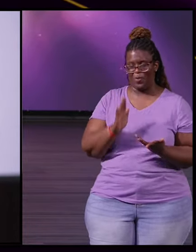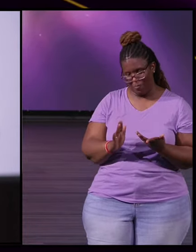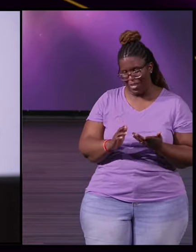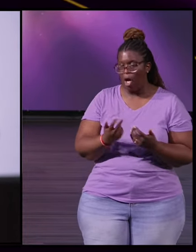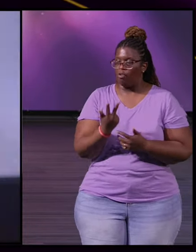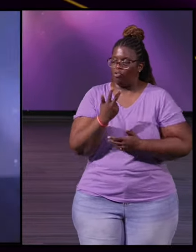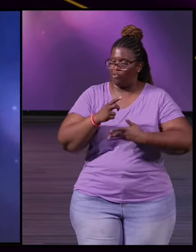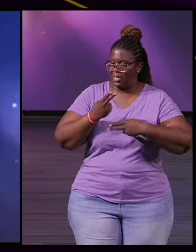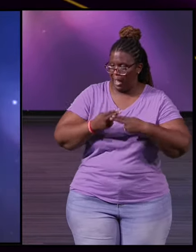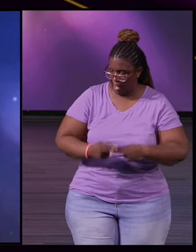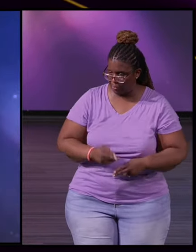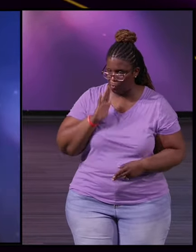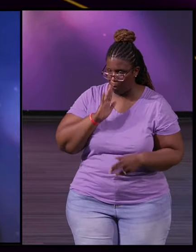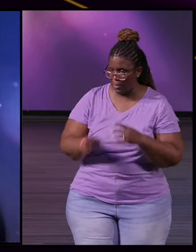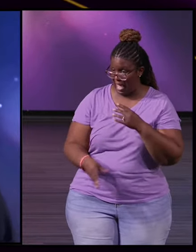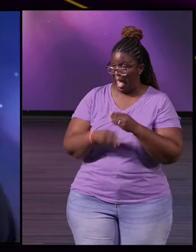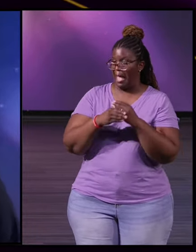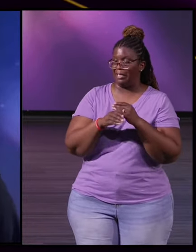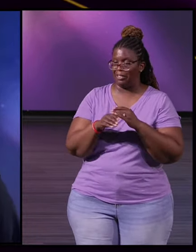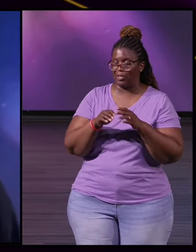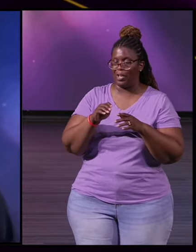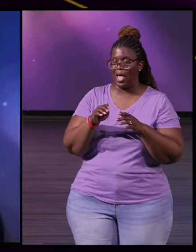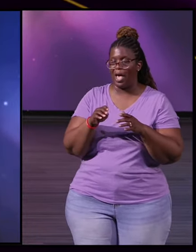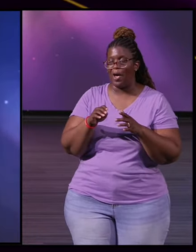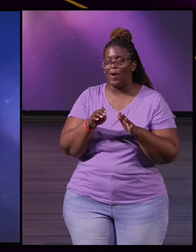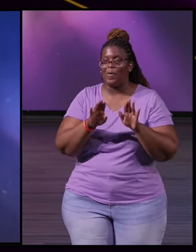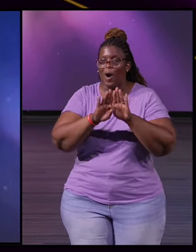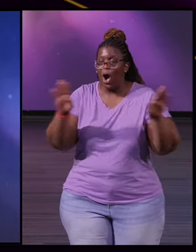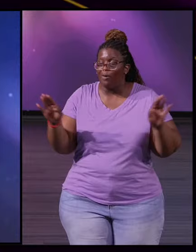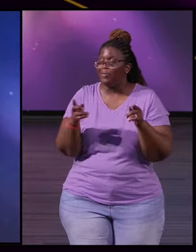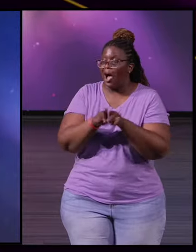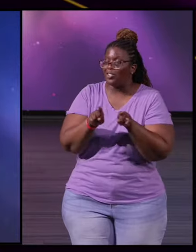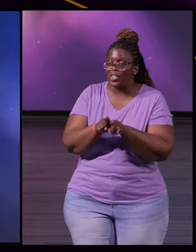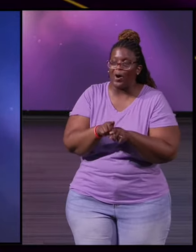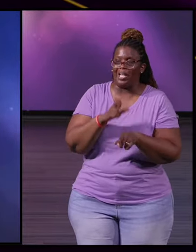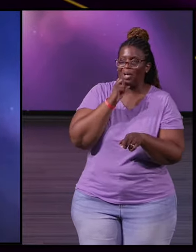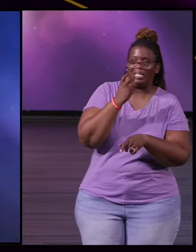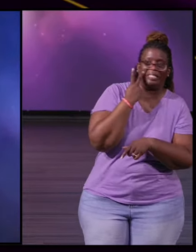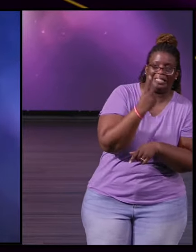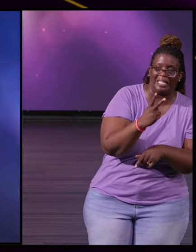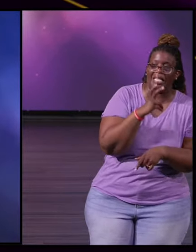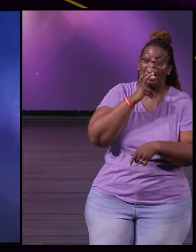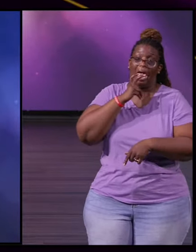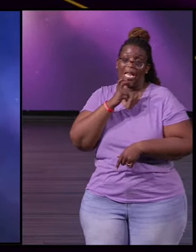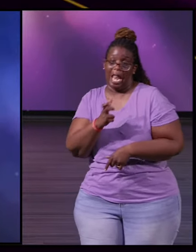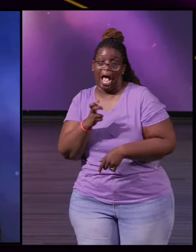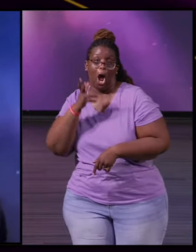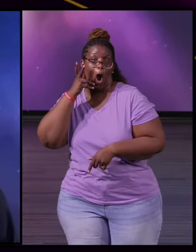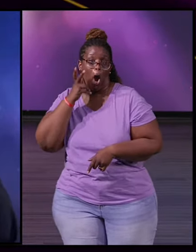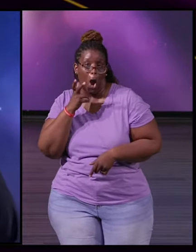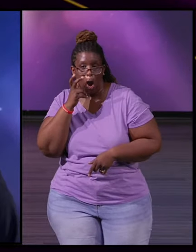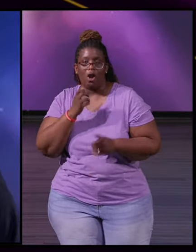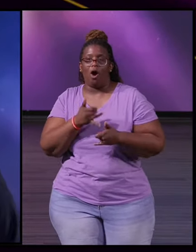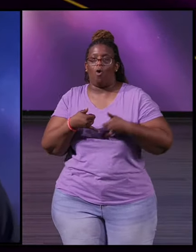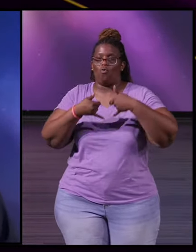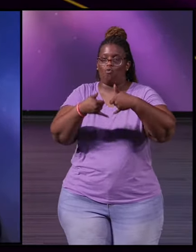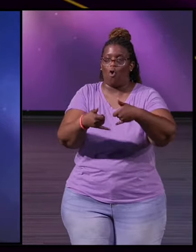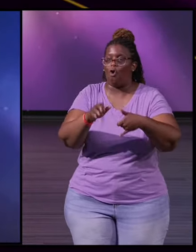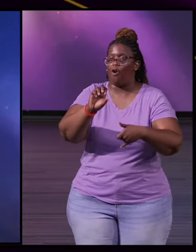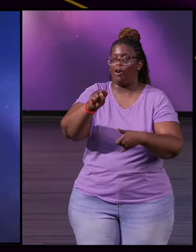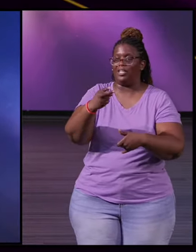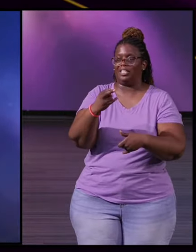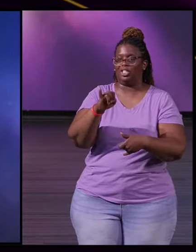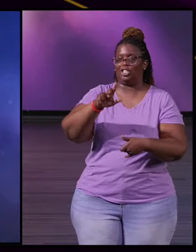to the wall of champions. We also had our Unseen and Unheard Award, the person who's serving without being seen and heard, just behind the scenes, Miss Sheila Ann